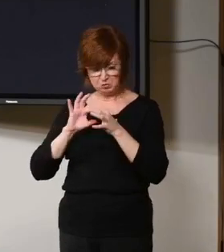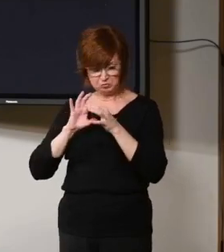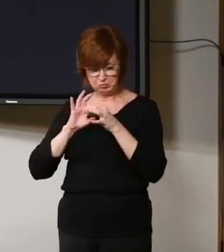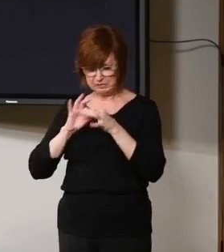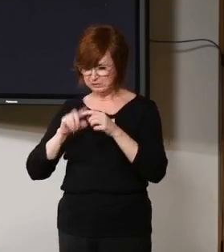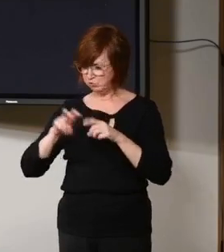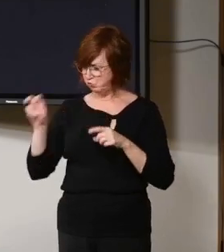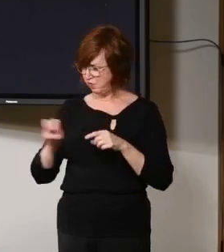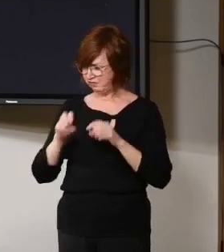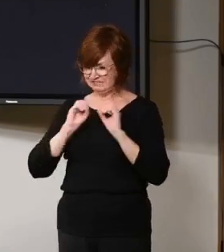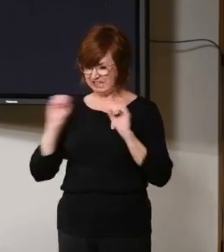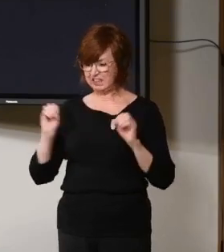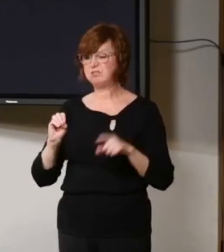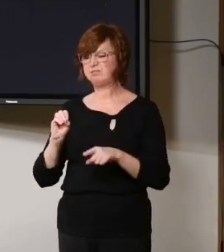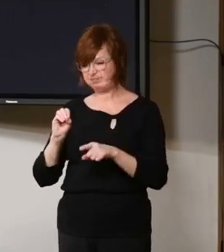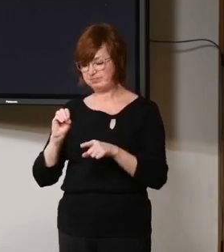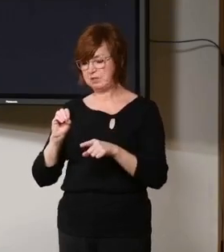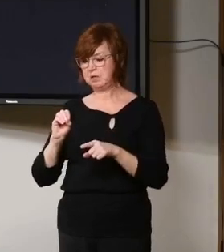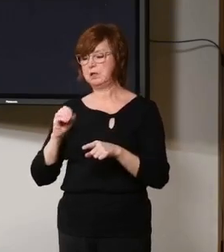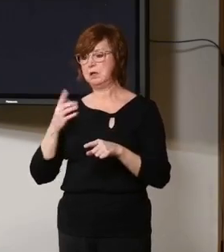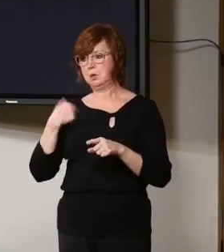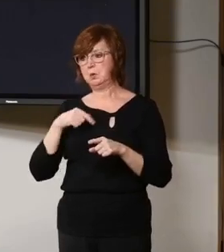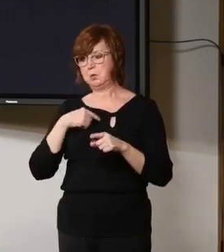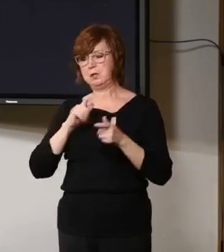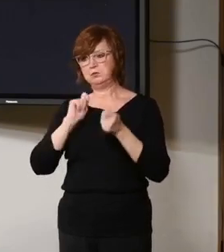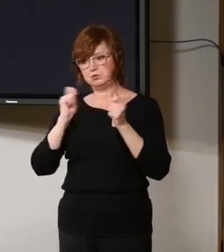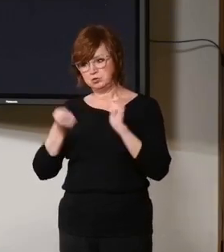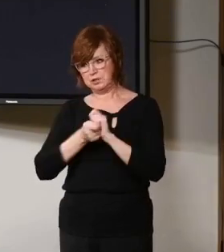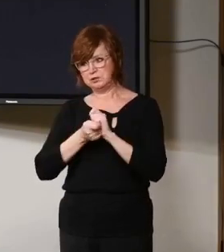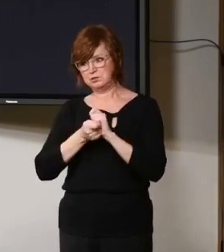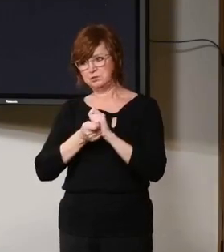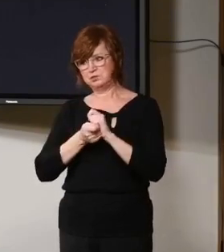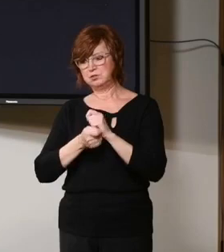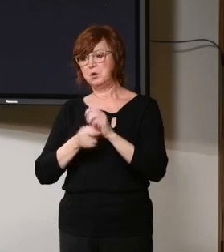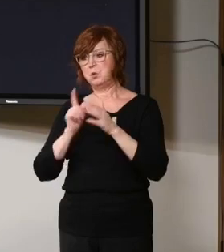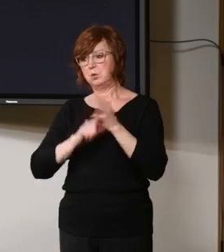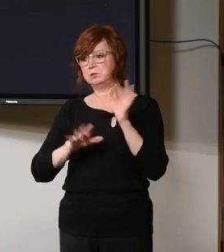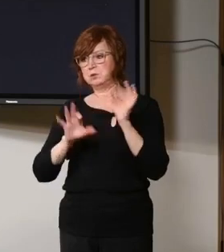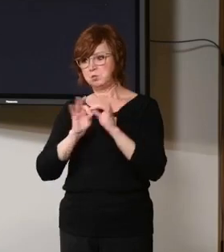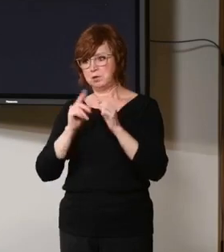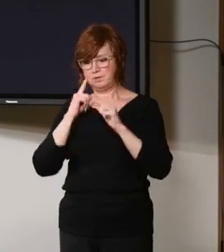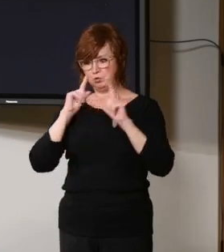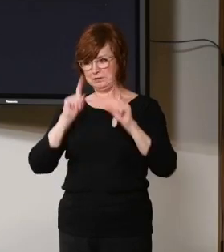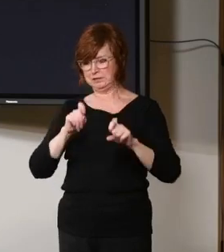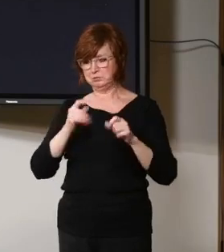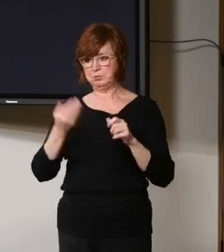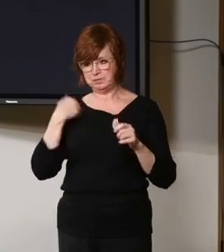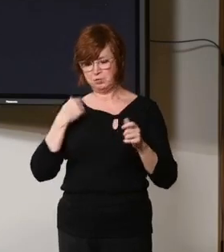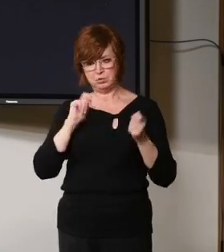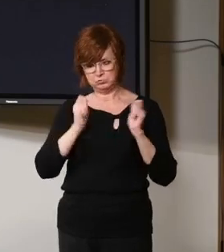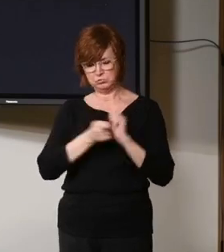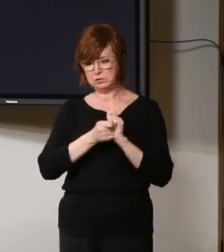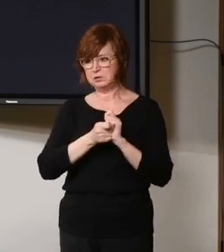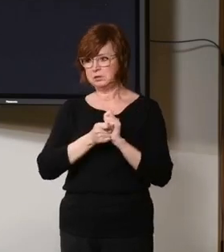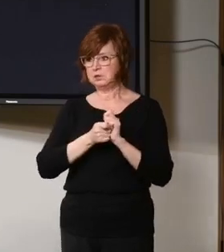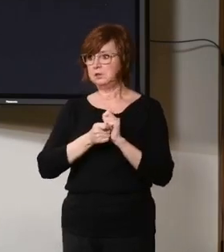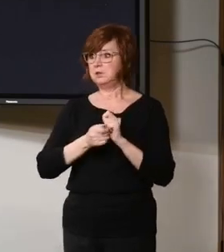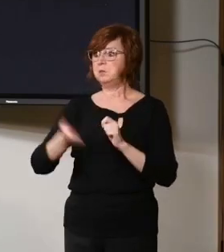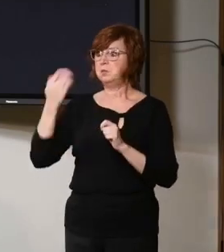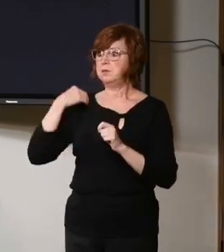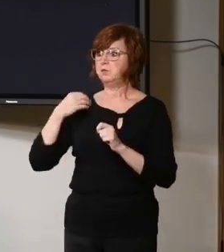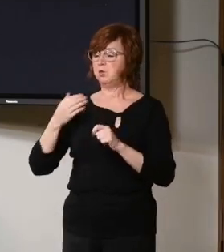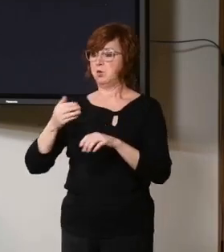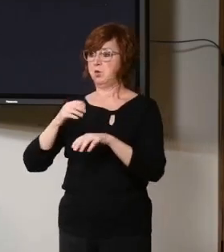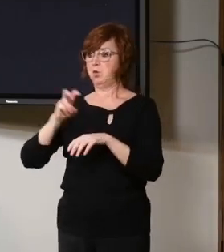testing criteria. And to conserve testing, we have then said, if you have traveled, we had a very big magnifying glass on